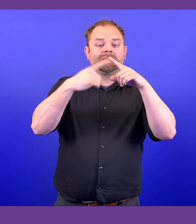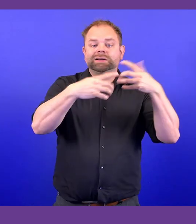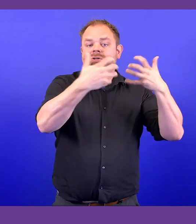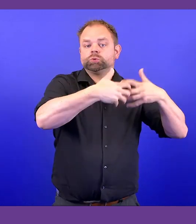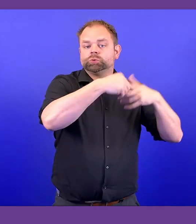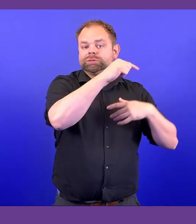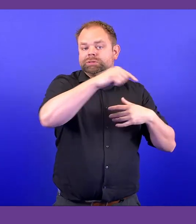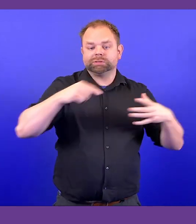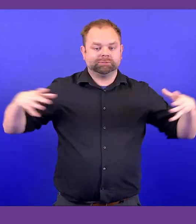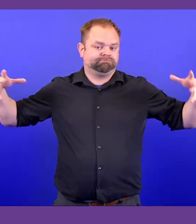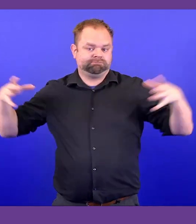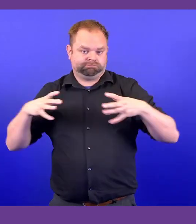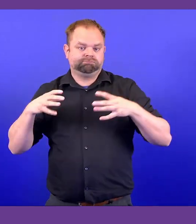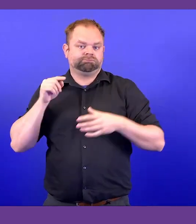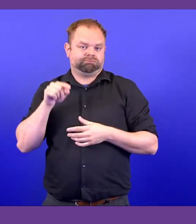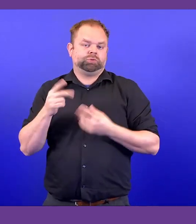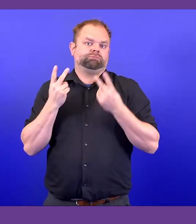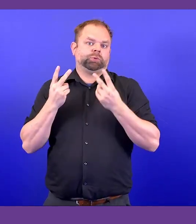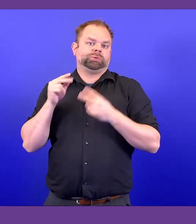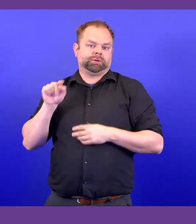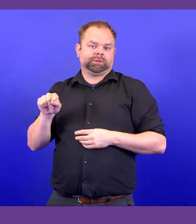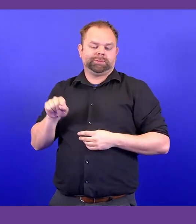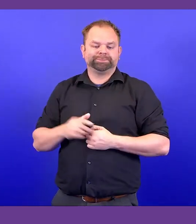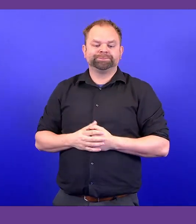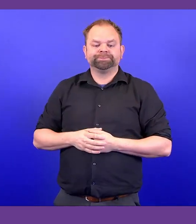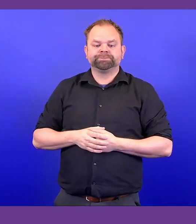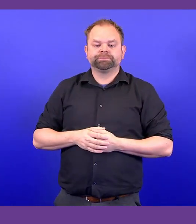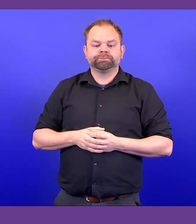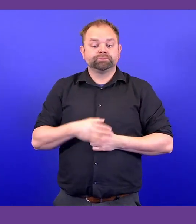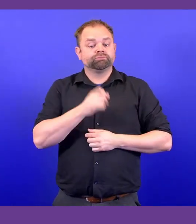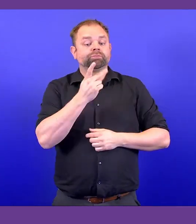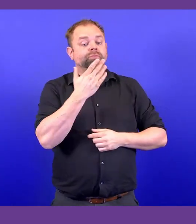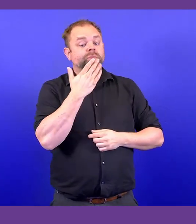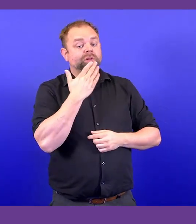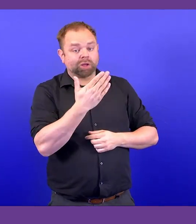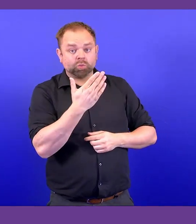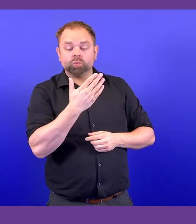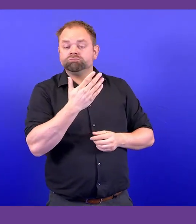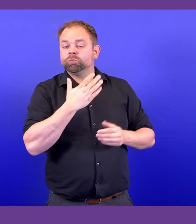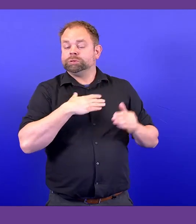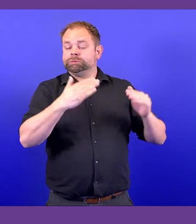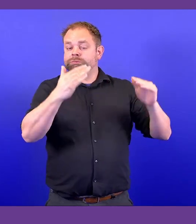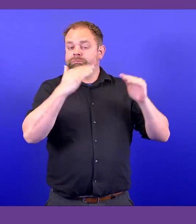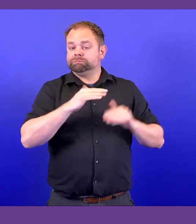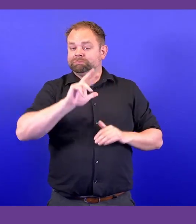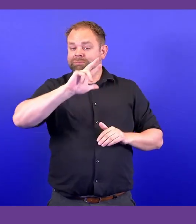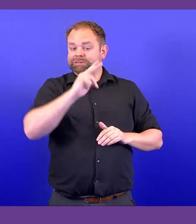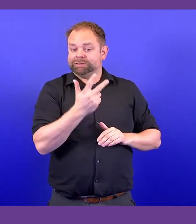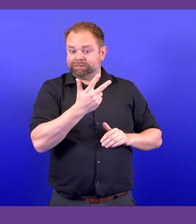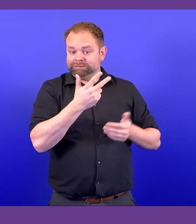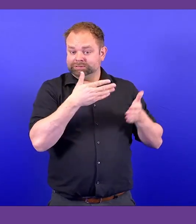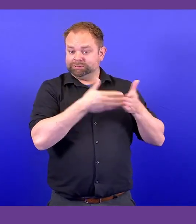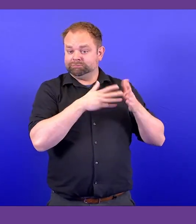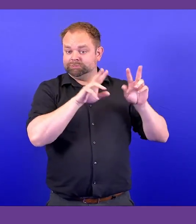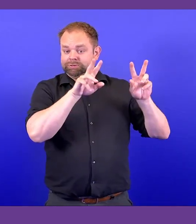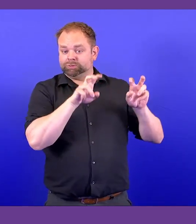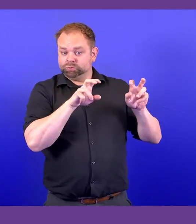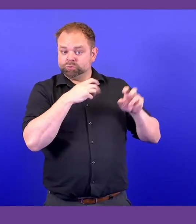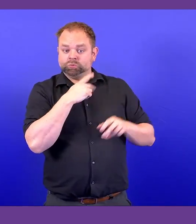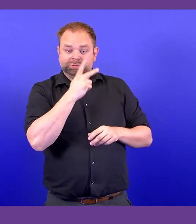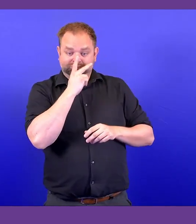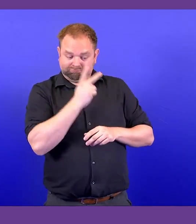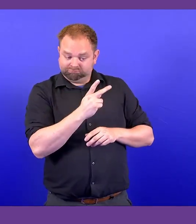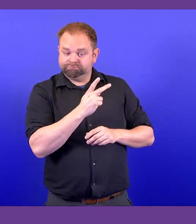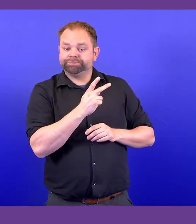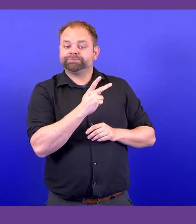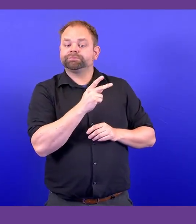is how better to ensure that everybody working in the transport industries is properly trained in